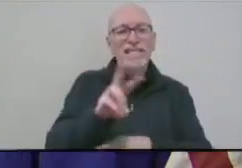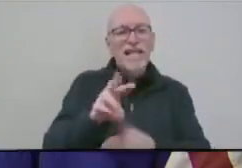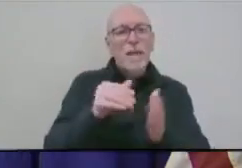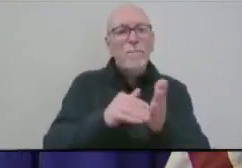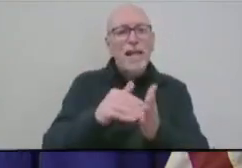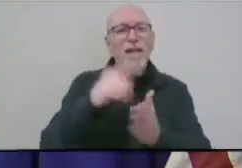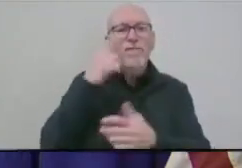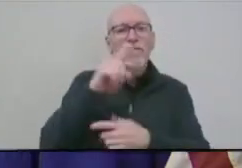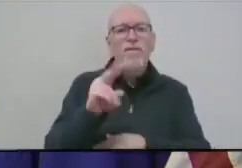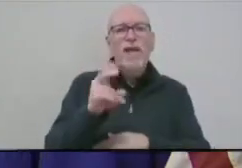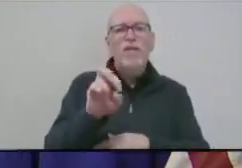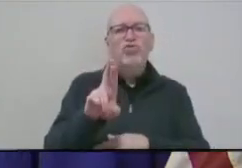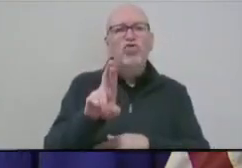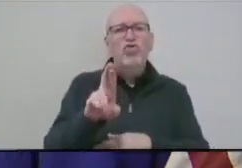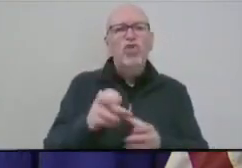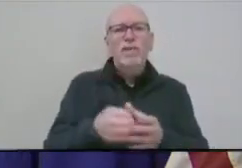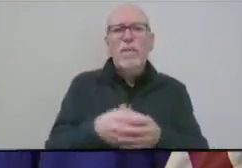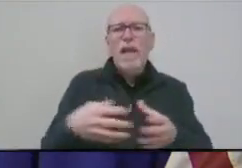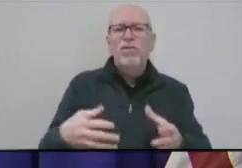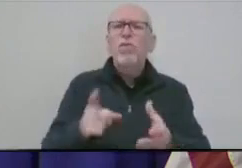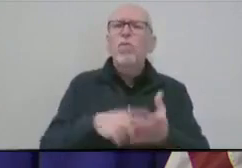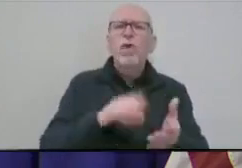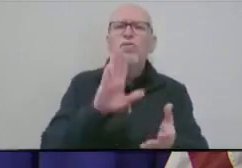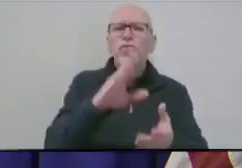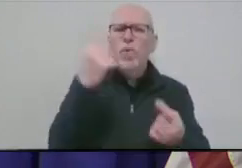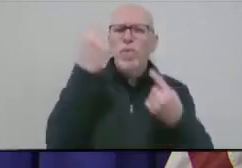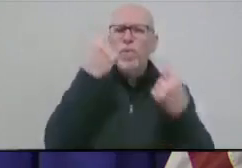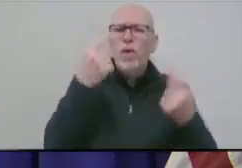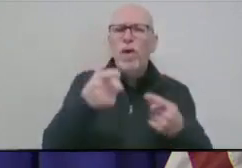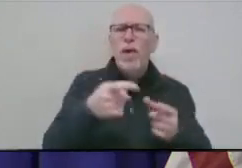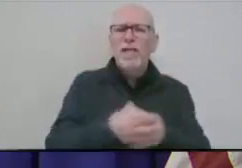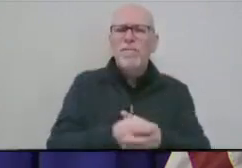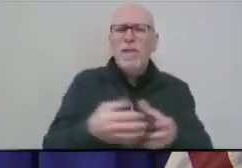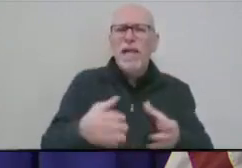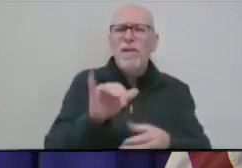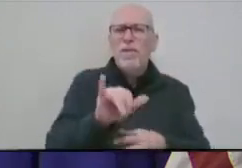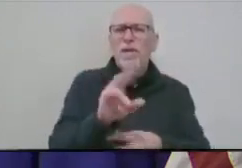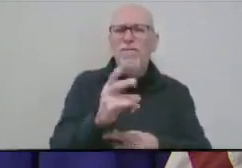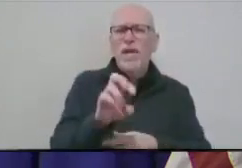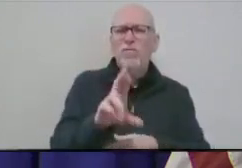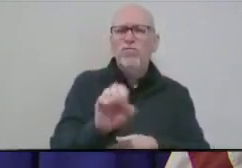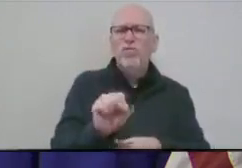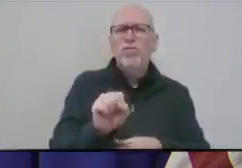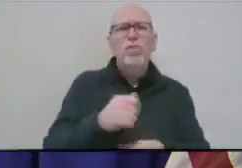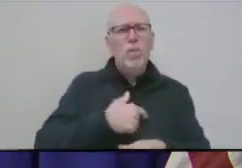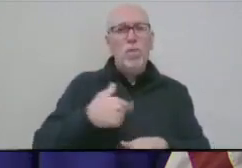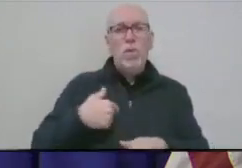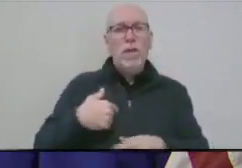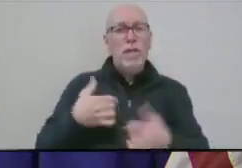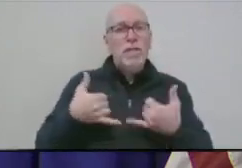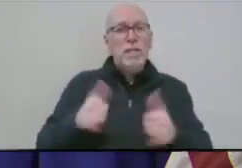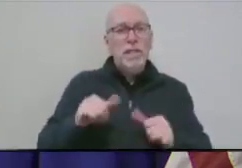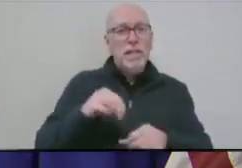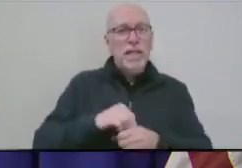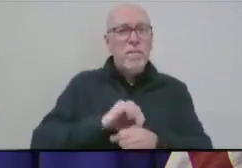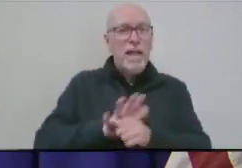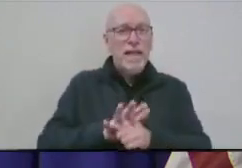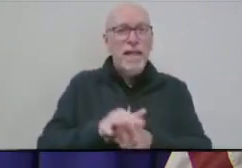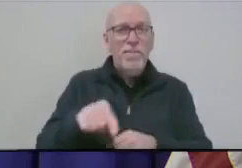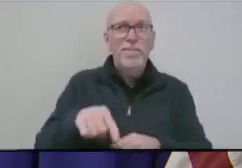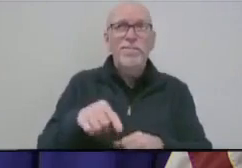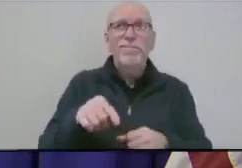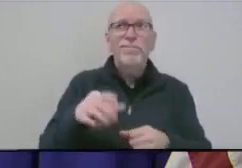voucher expansion. You know, what is your thoughts on expanding those vouchers? You know, we are still in a pandemic and